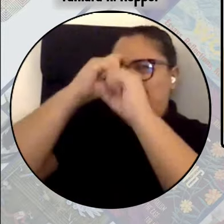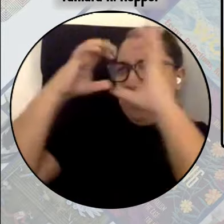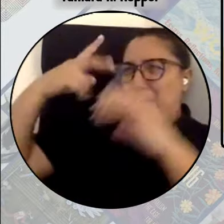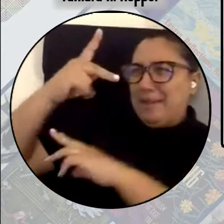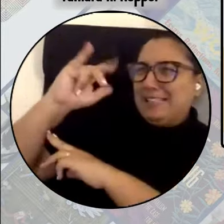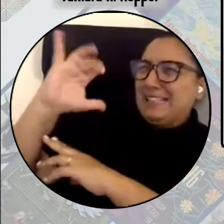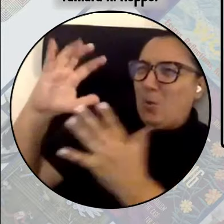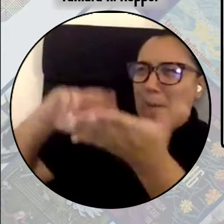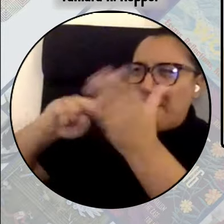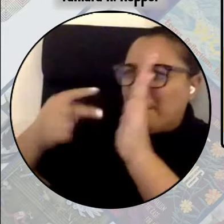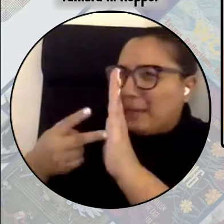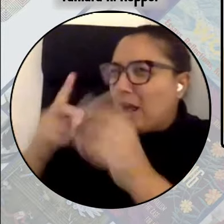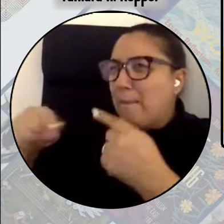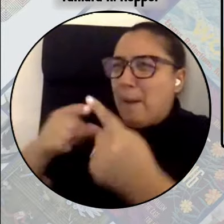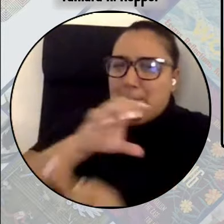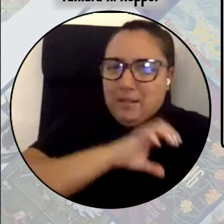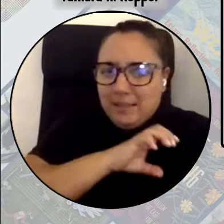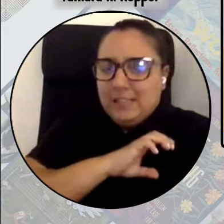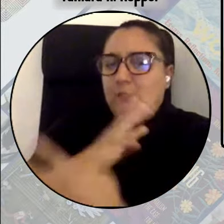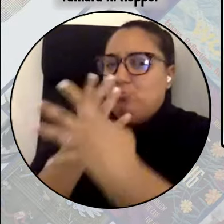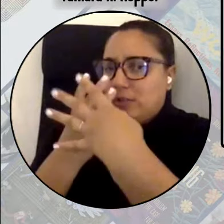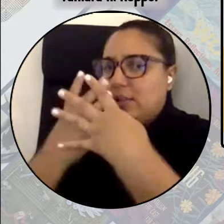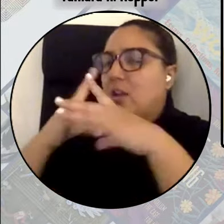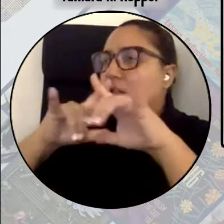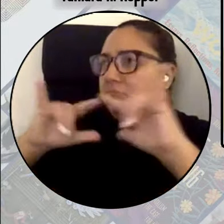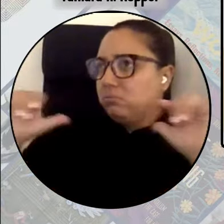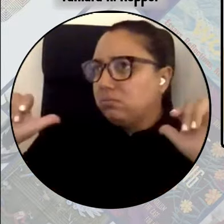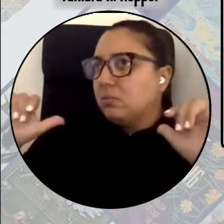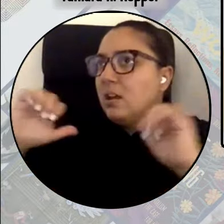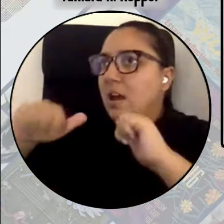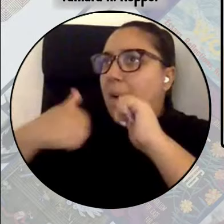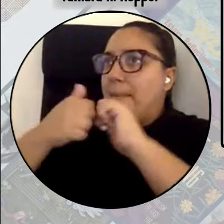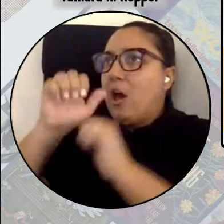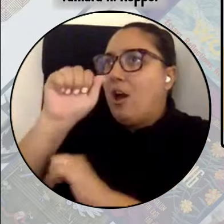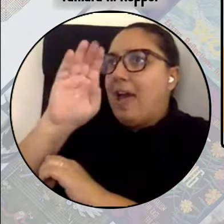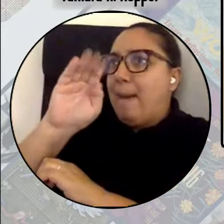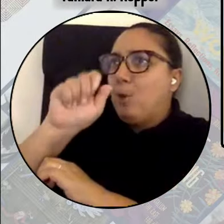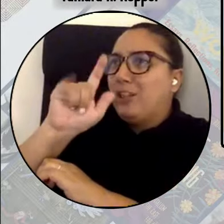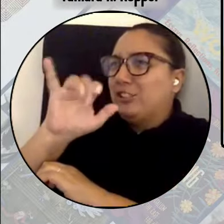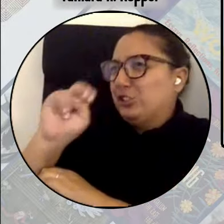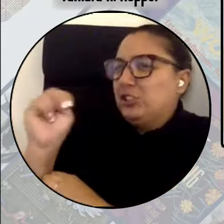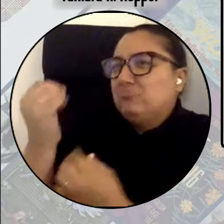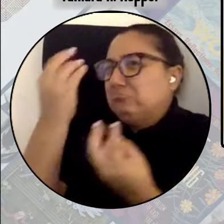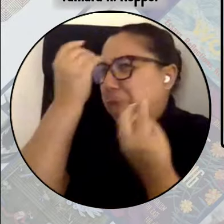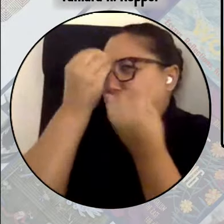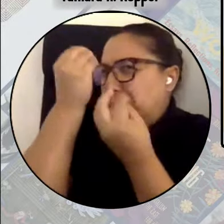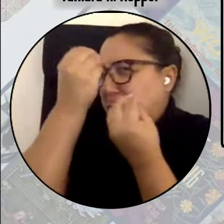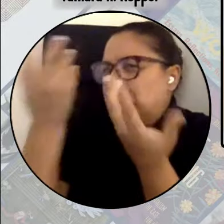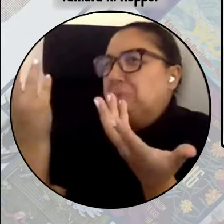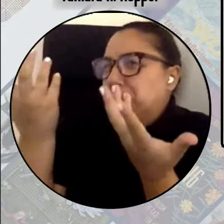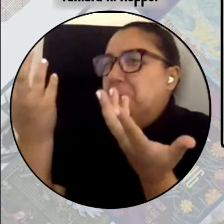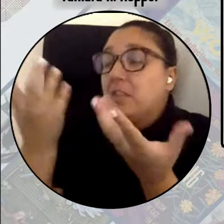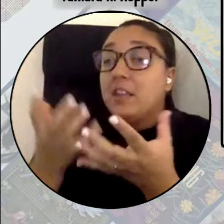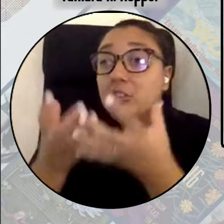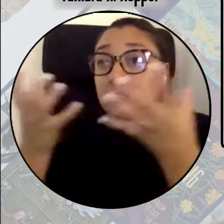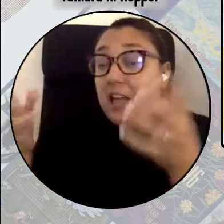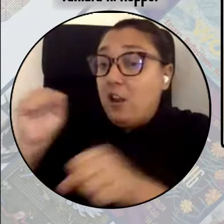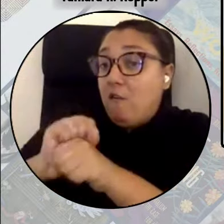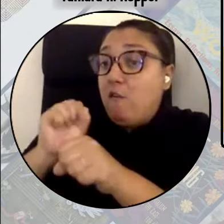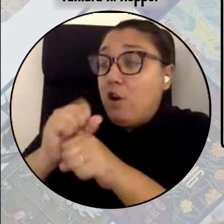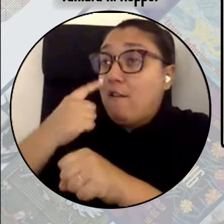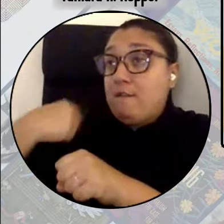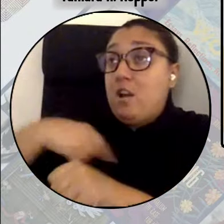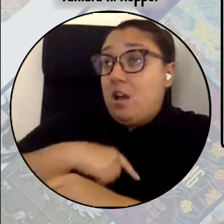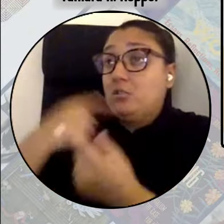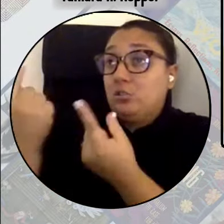thinking critically about policing in prison and thinking about abolition, we also, there's a lot of work for us to do to